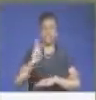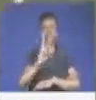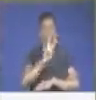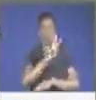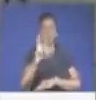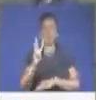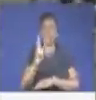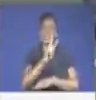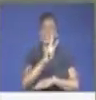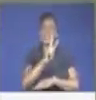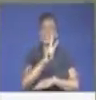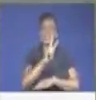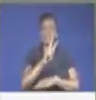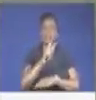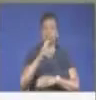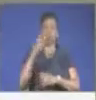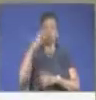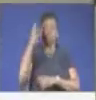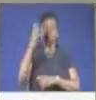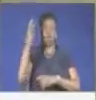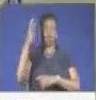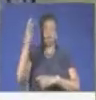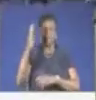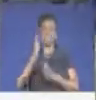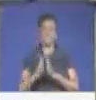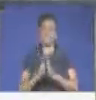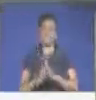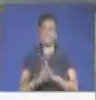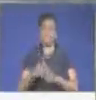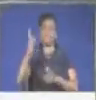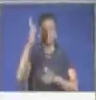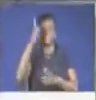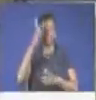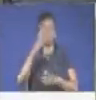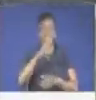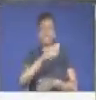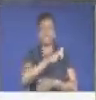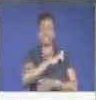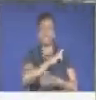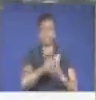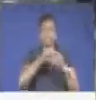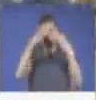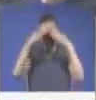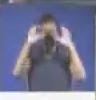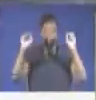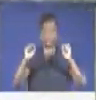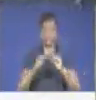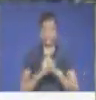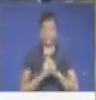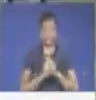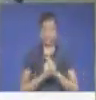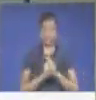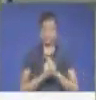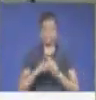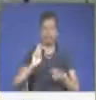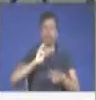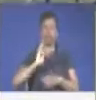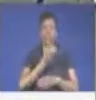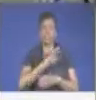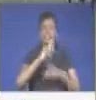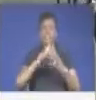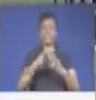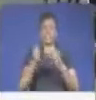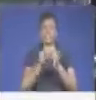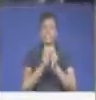Football Association season. Saskia Diagula, one of the club founder and president. We started with a very small group of boys